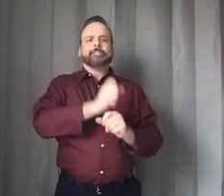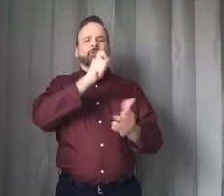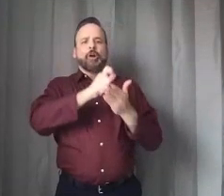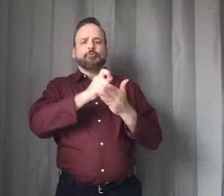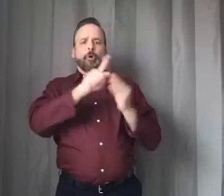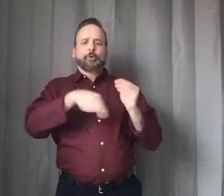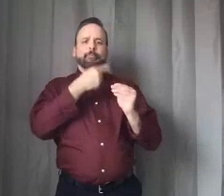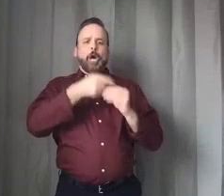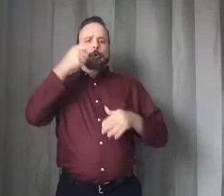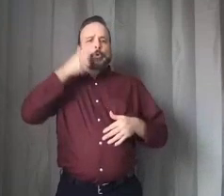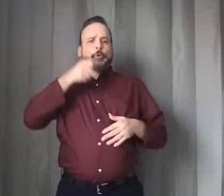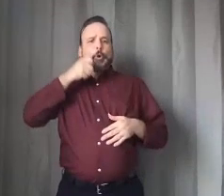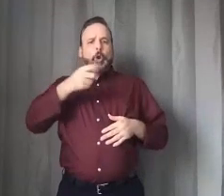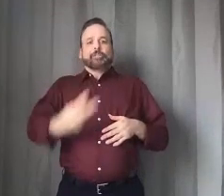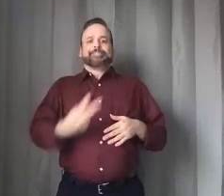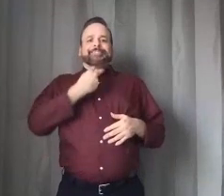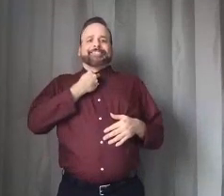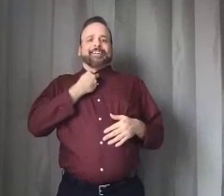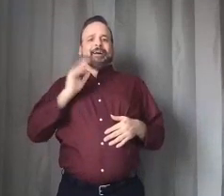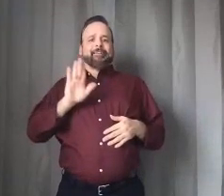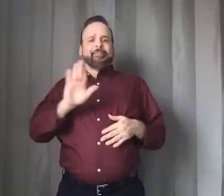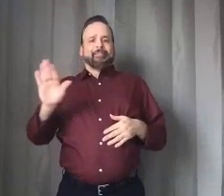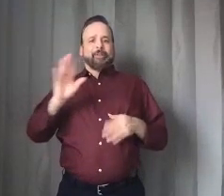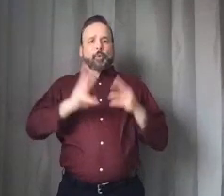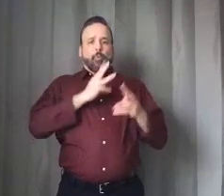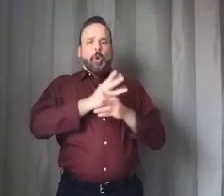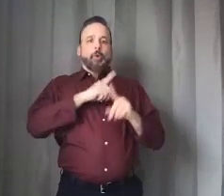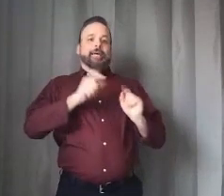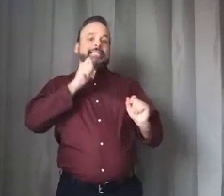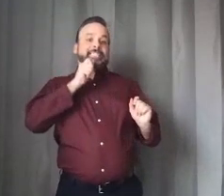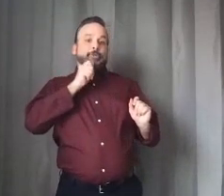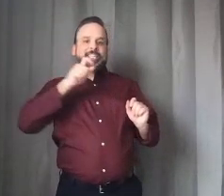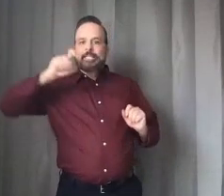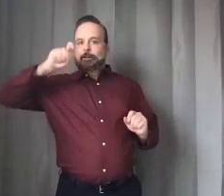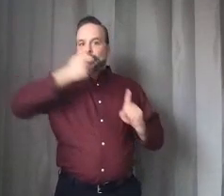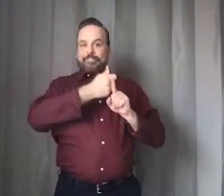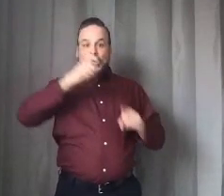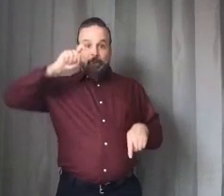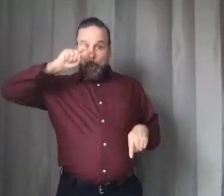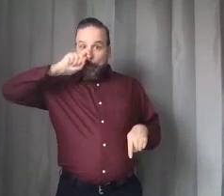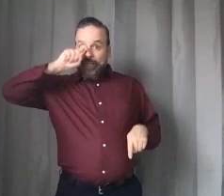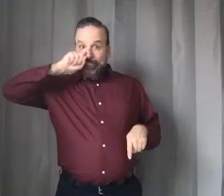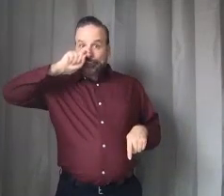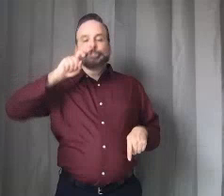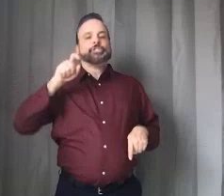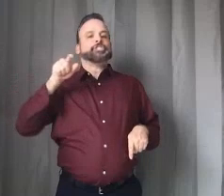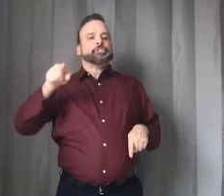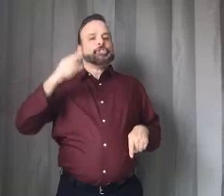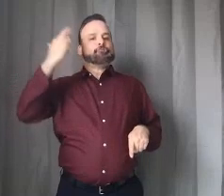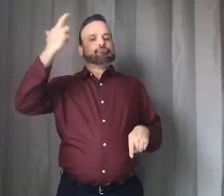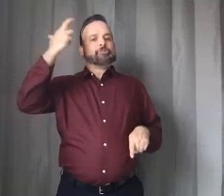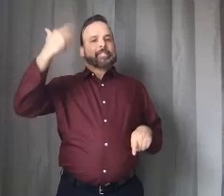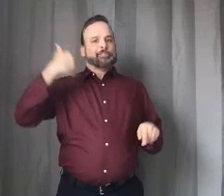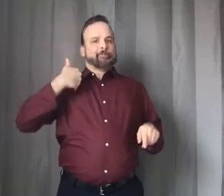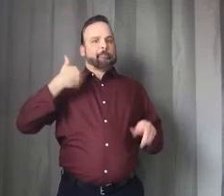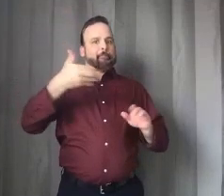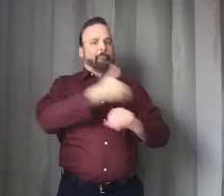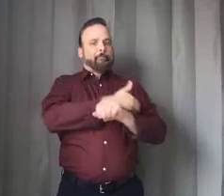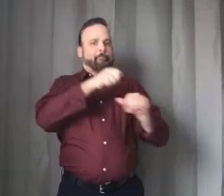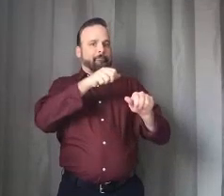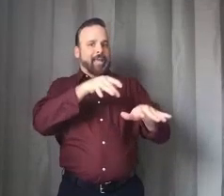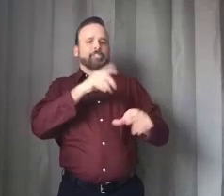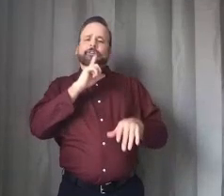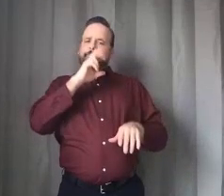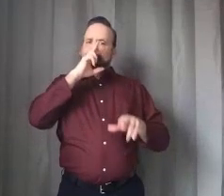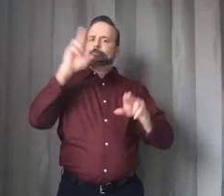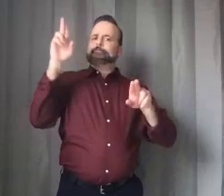girl stuck in that world, but she's secretly a witch and what it, you know, and she's discovering that. And I thought it was just a fun